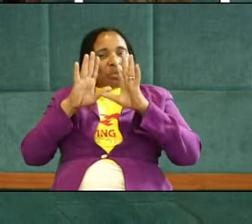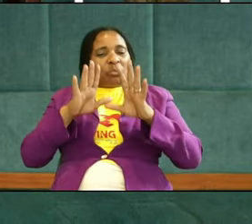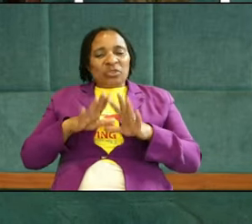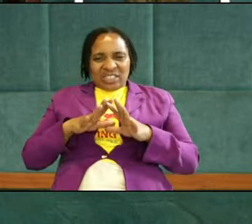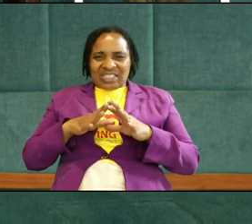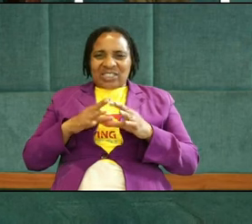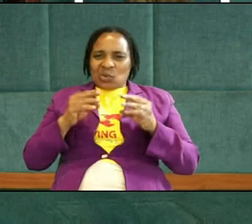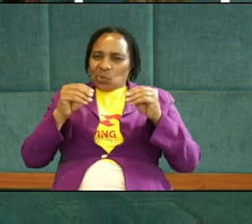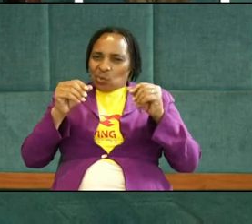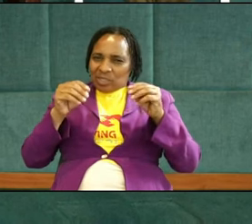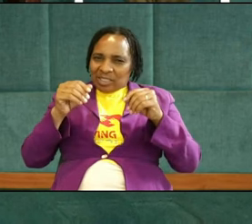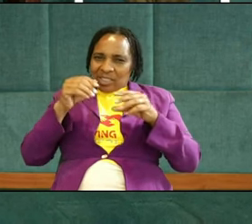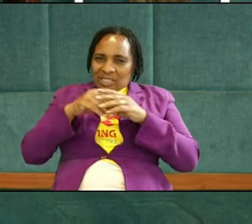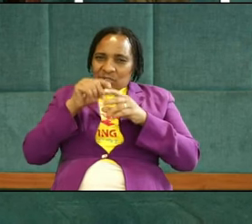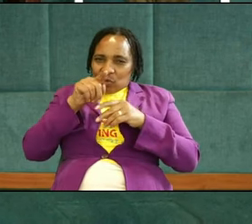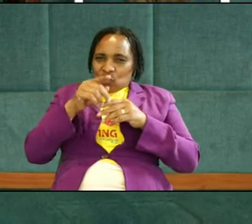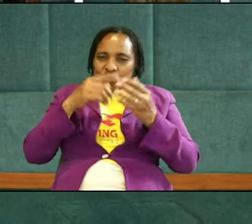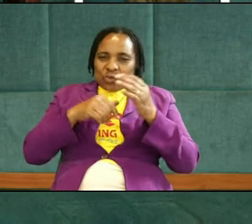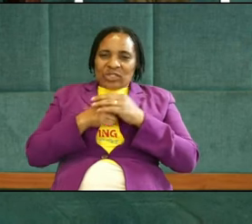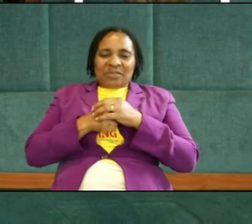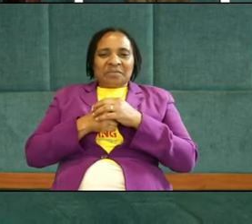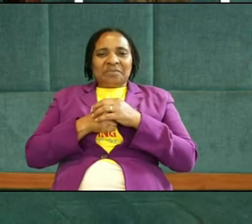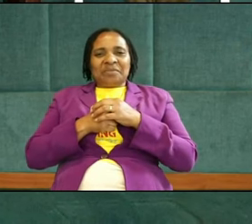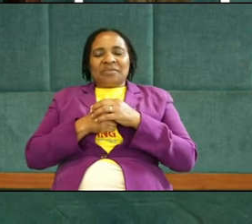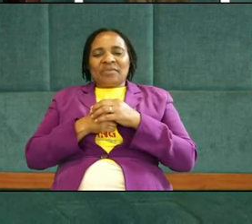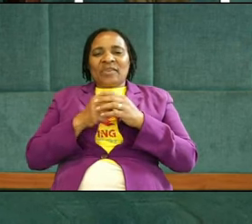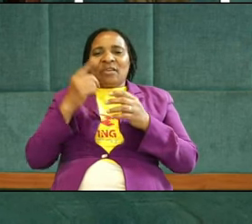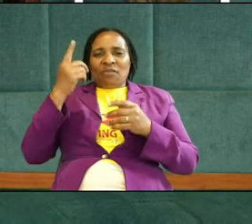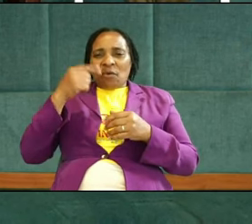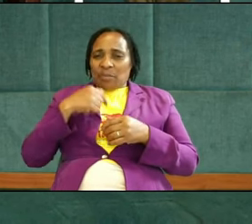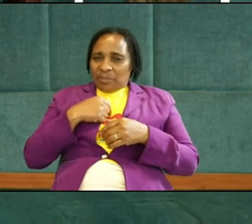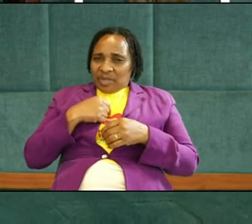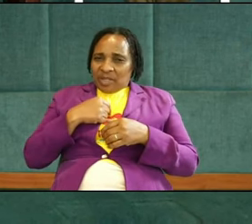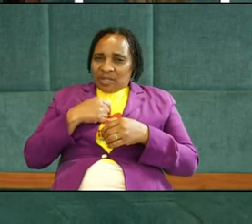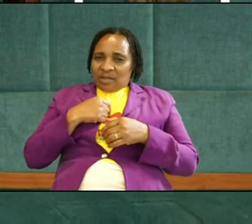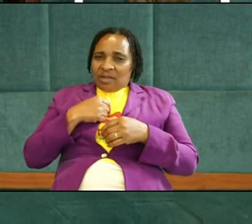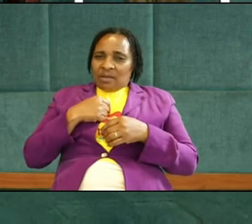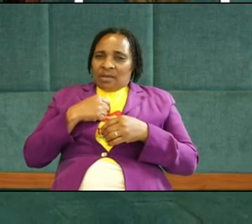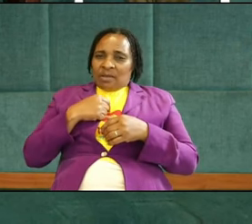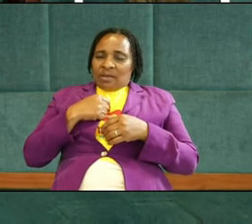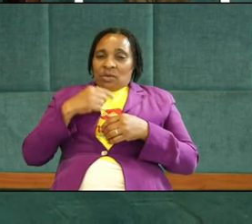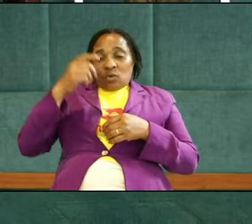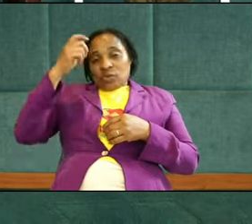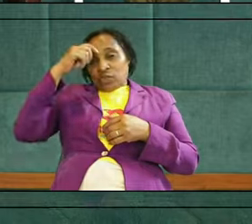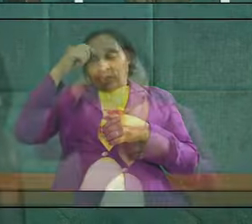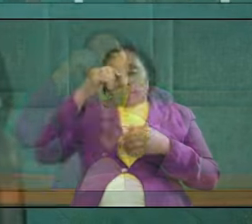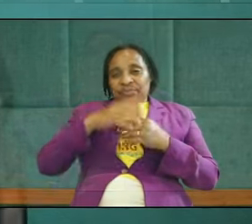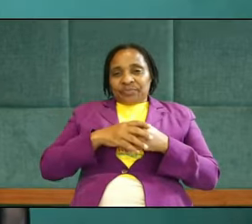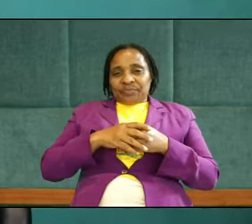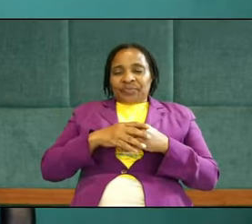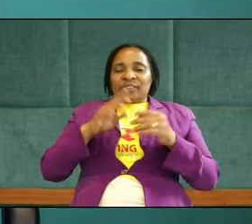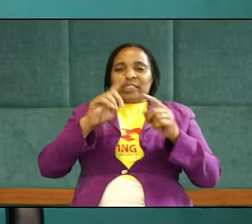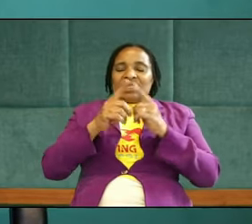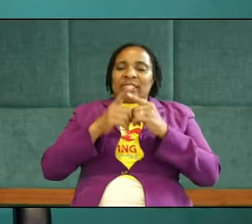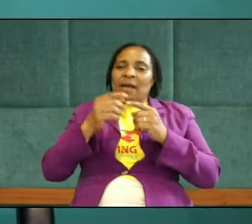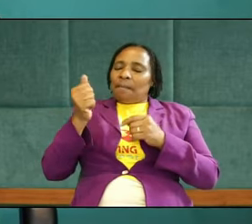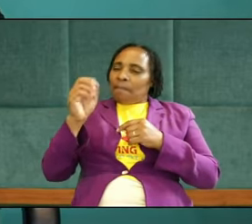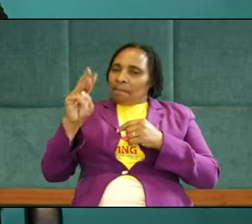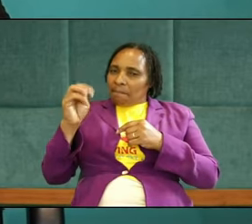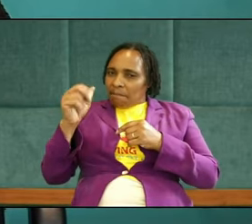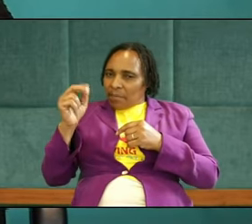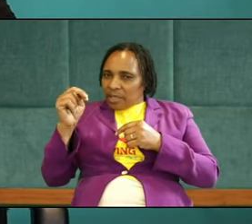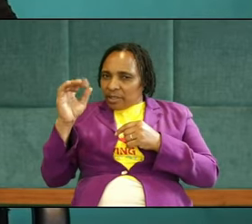to you? Sorry. So for me, I think it's wisdom, as Amani has said.